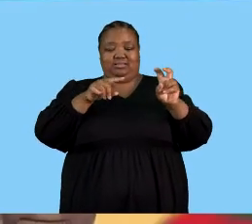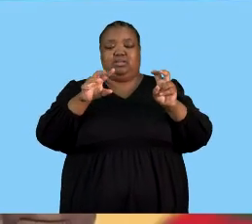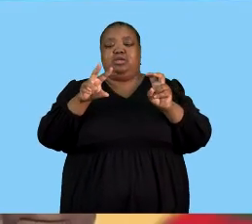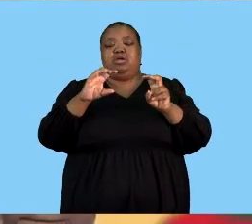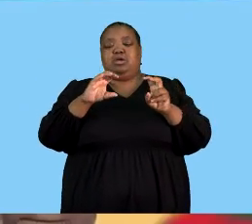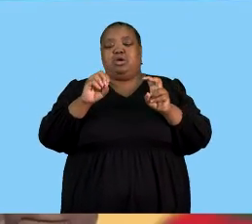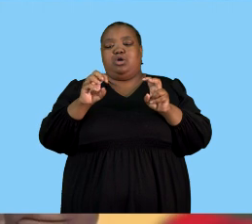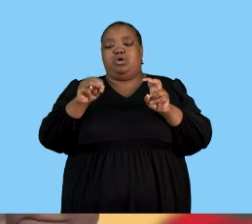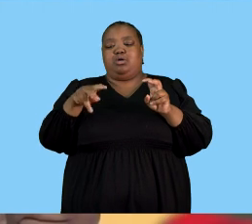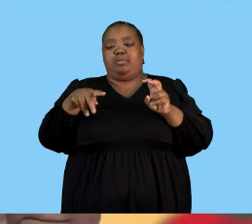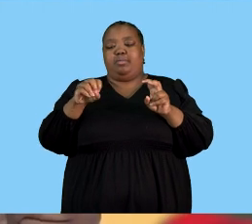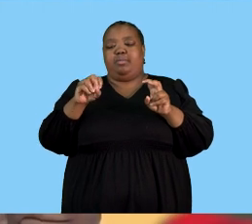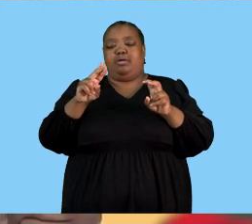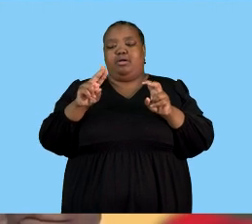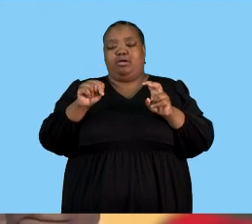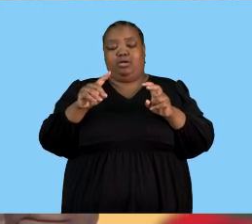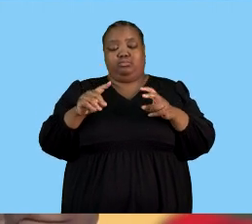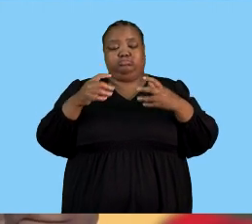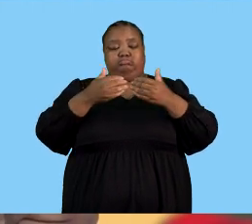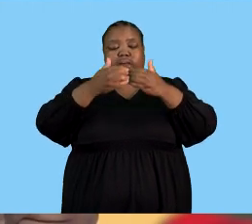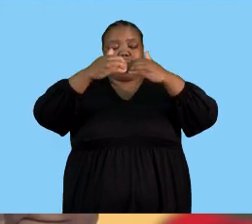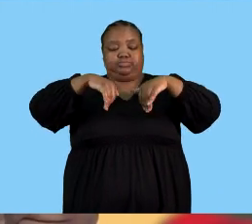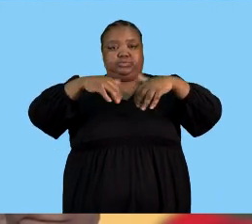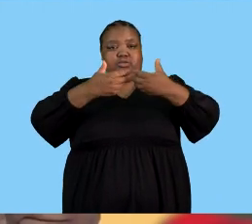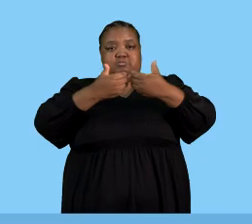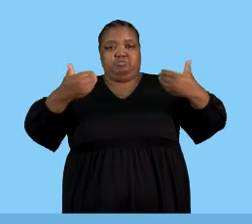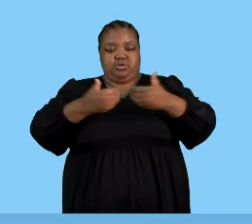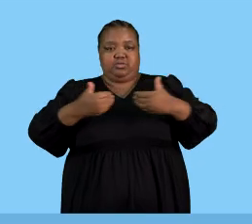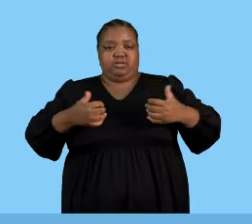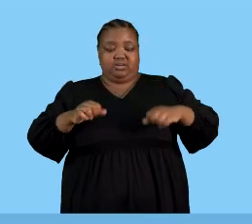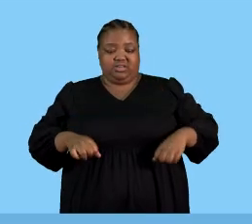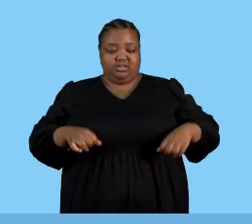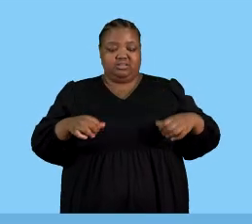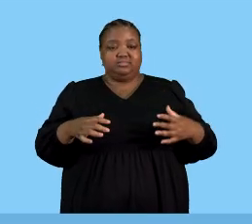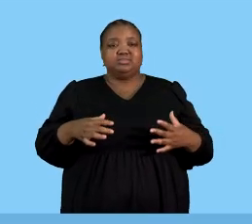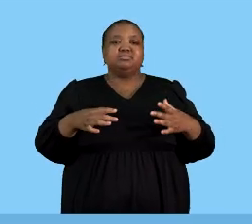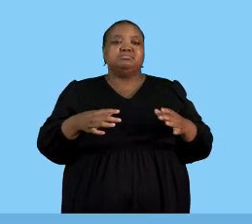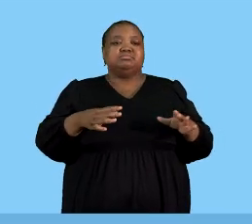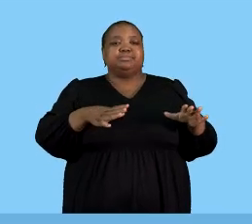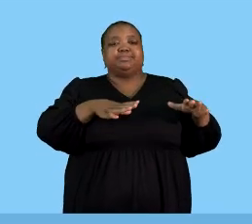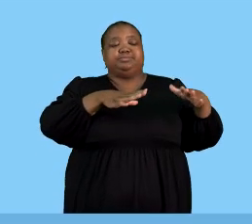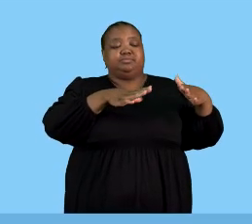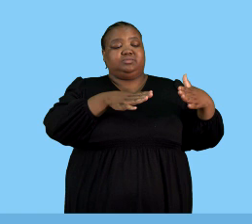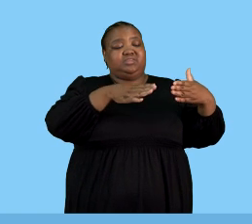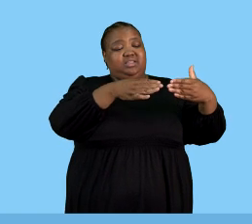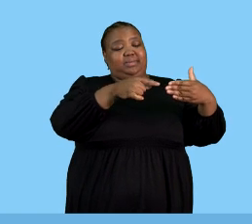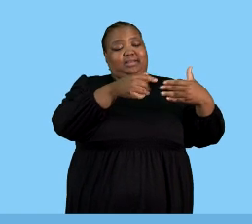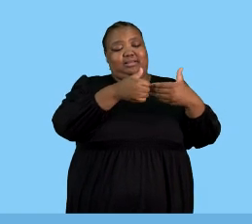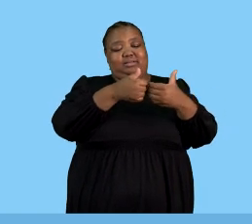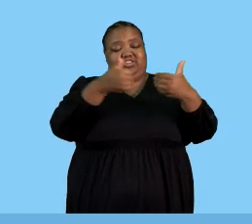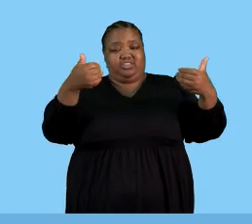smaller substances. So now we're taking this AB compound and then we supply it with energy. It is going to break into